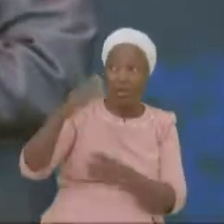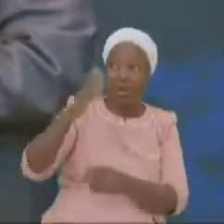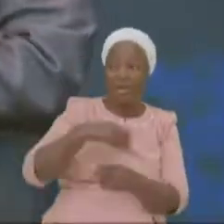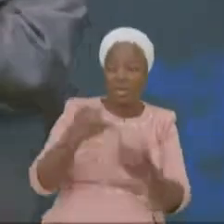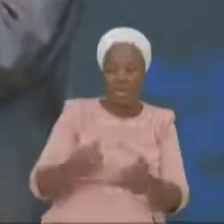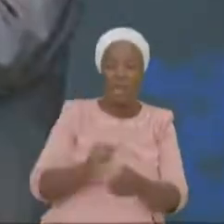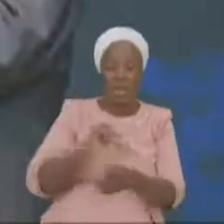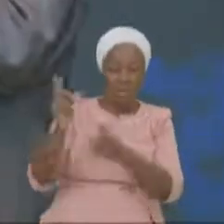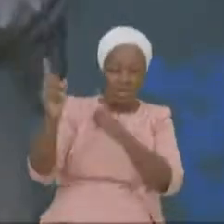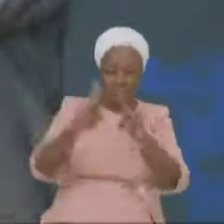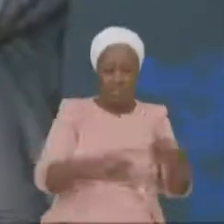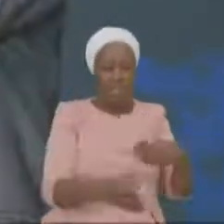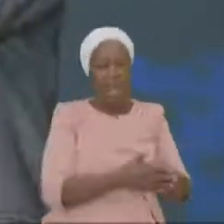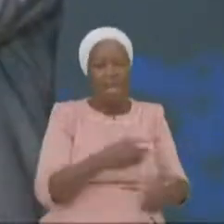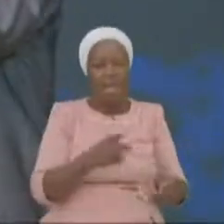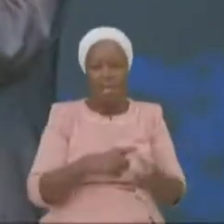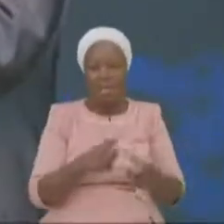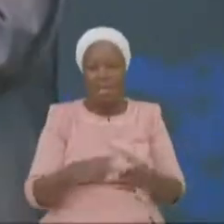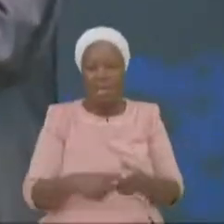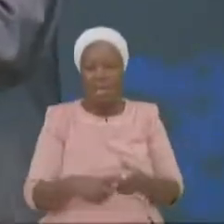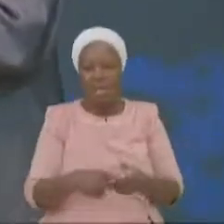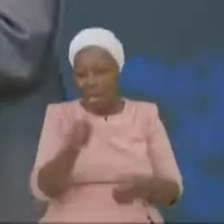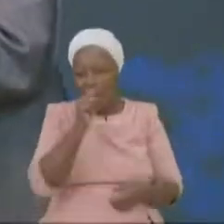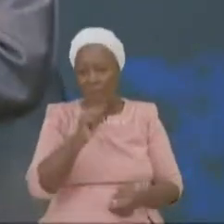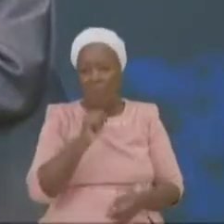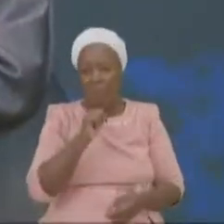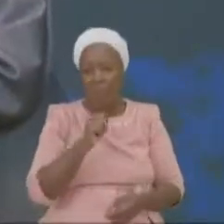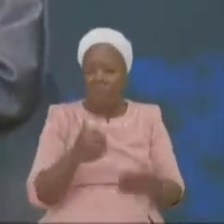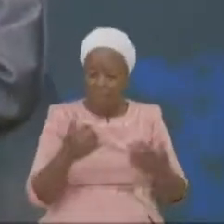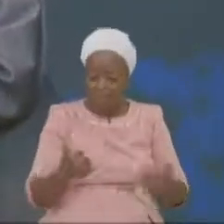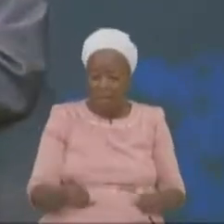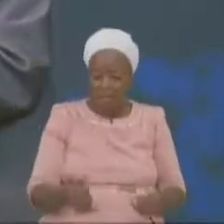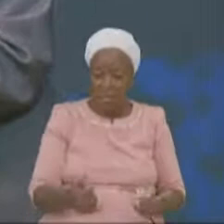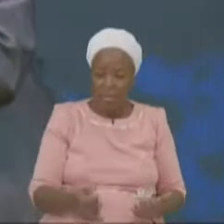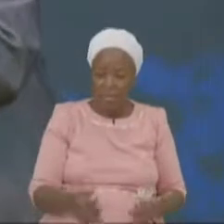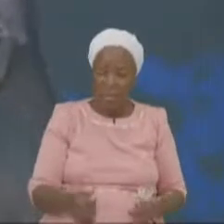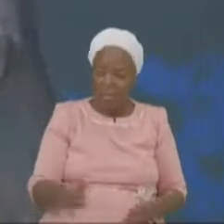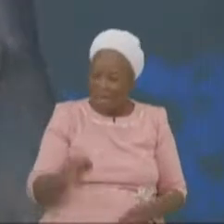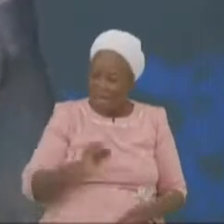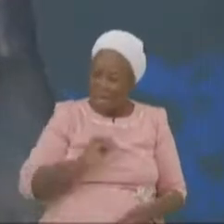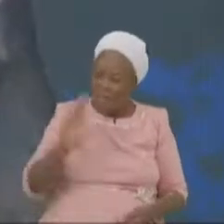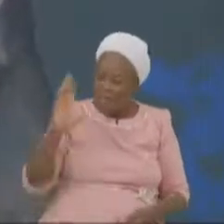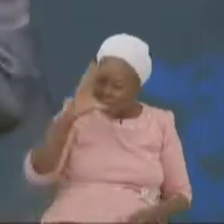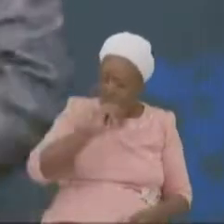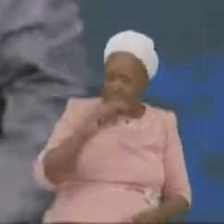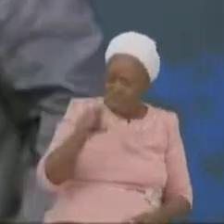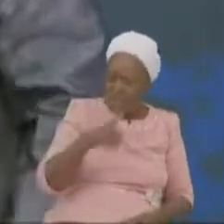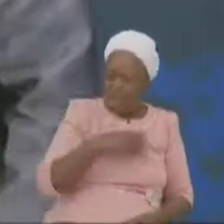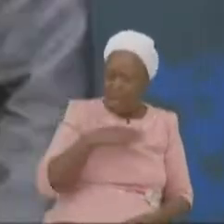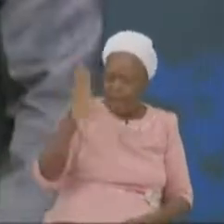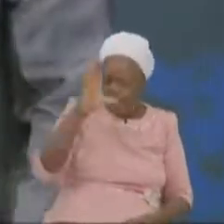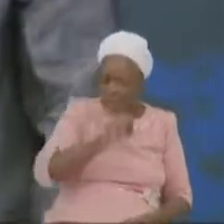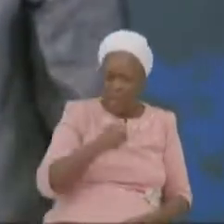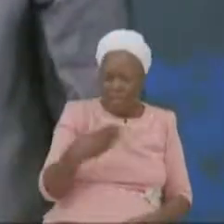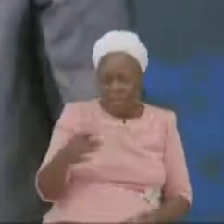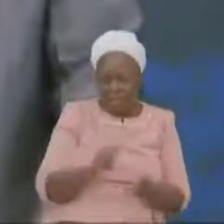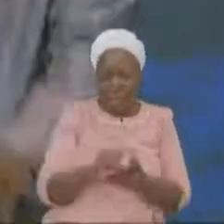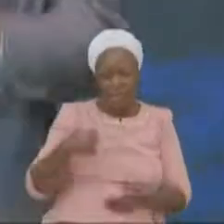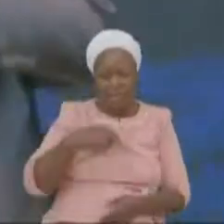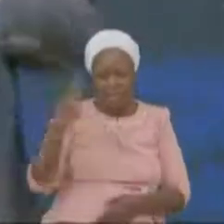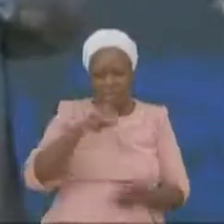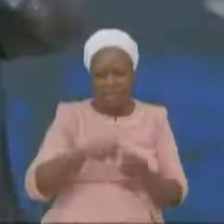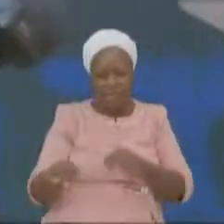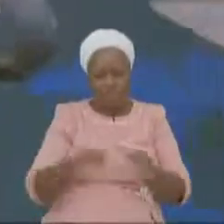come back and I missed you. I miss the things we used to do